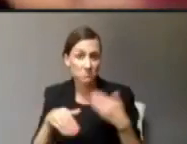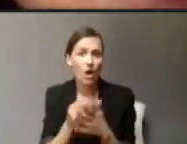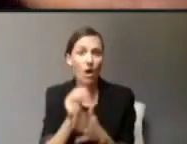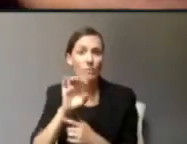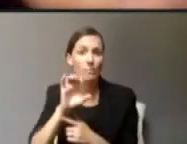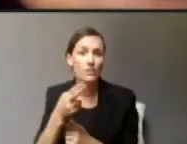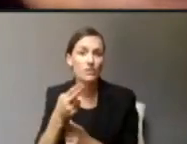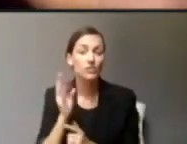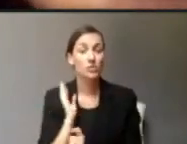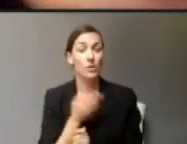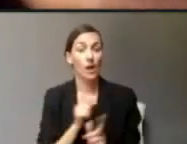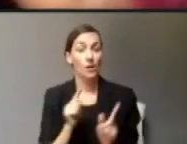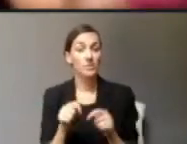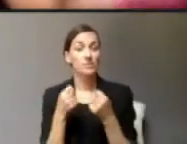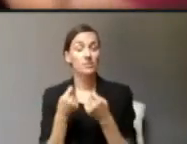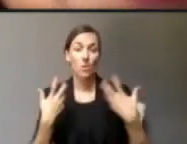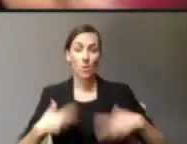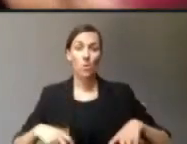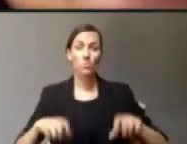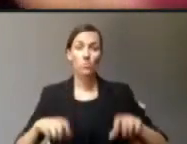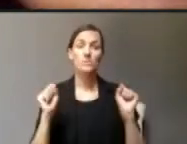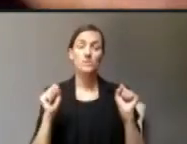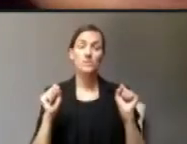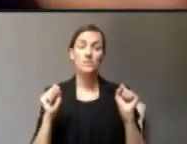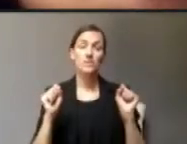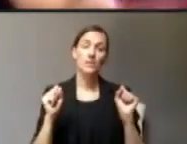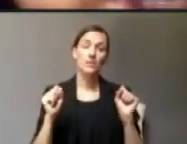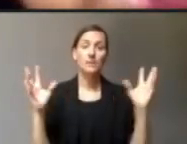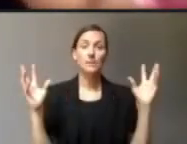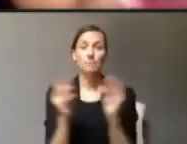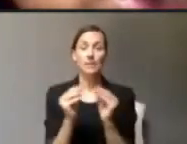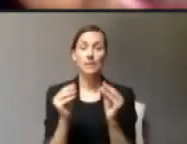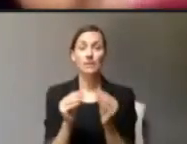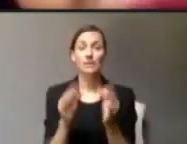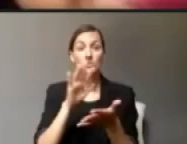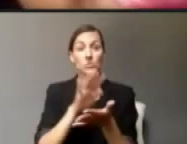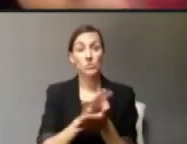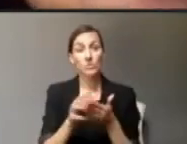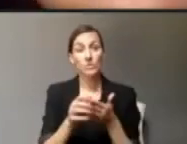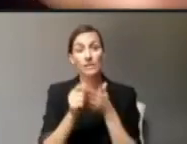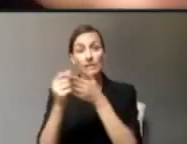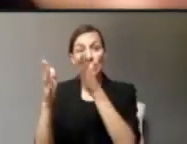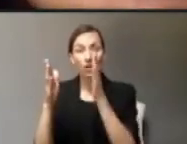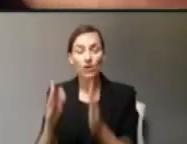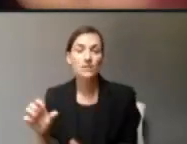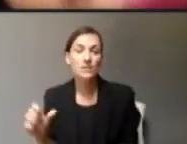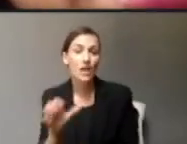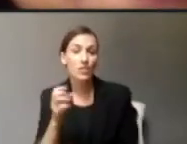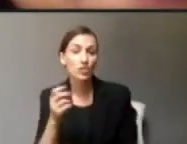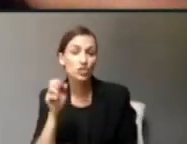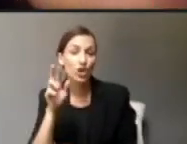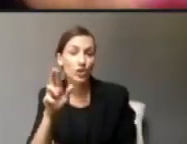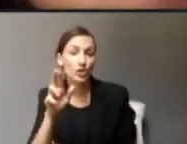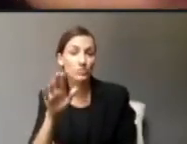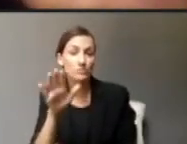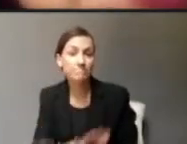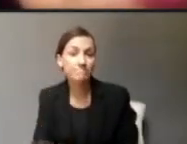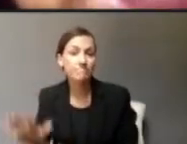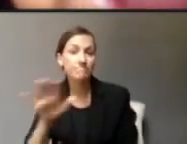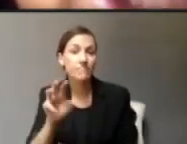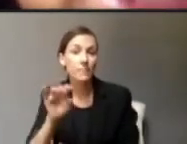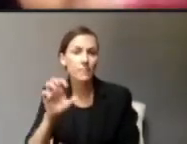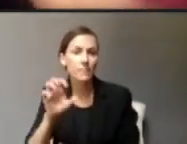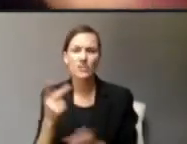team is hosting meetings with school leaders and others from charters across the state to sort of start to get ideas of how are